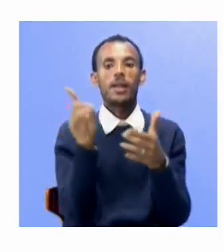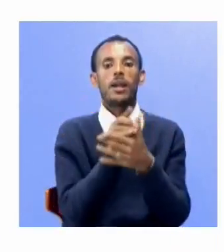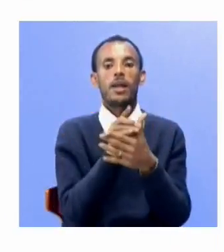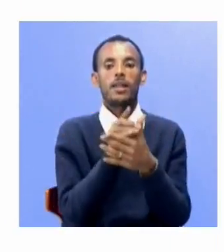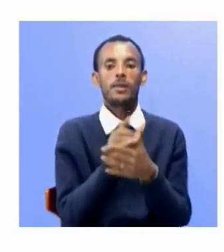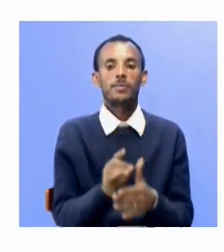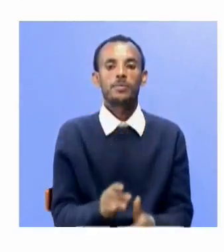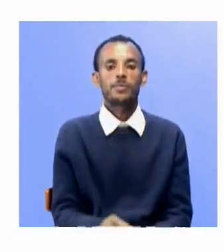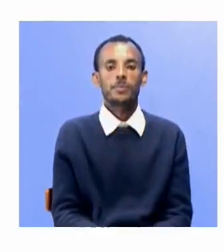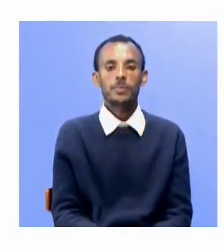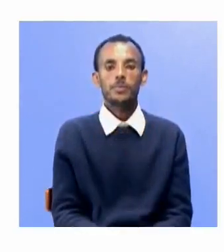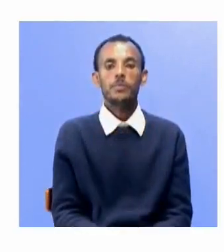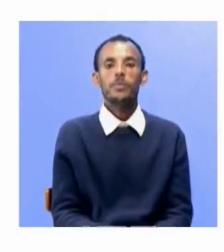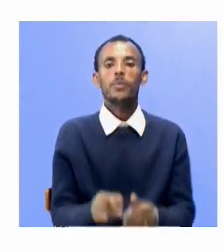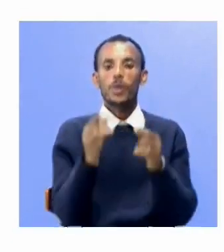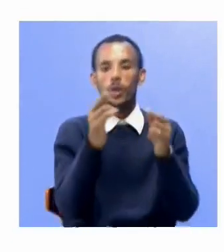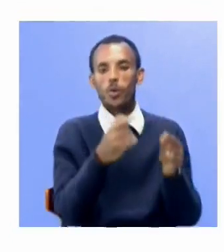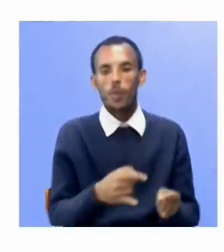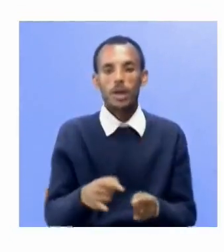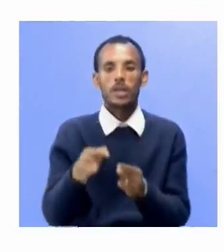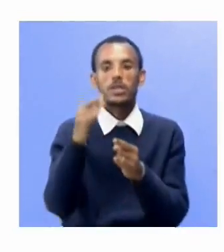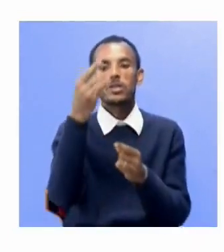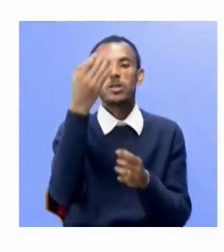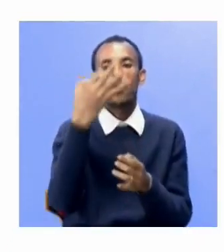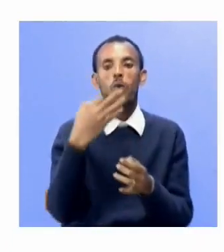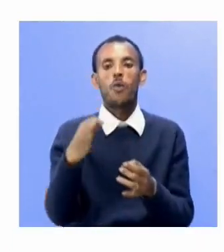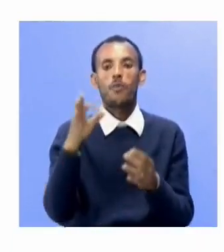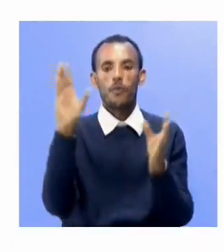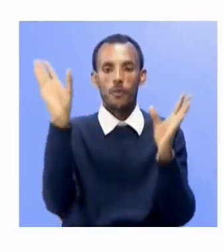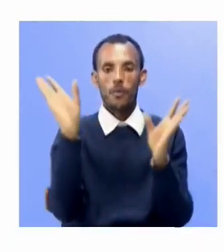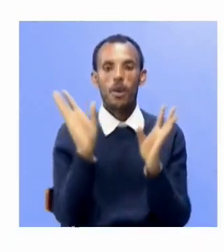Ways of collecting